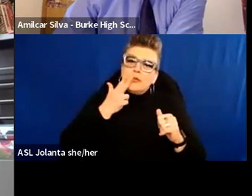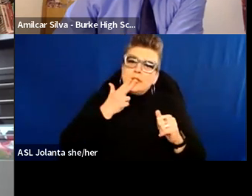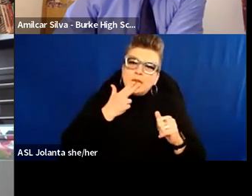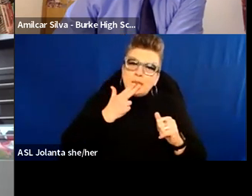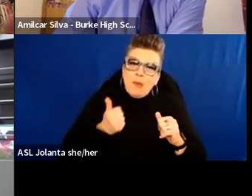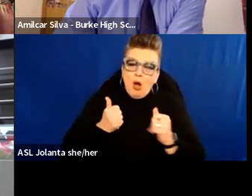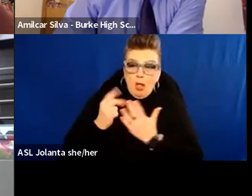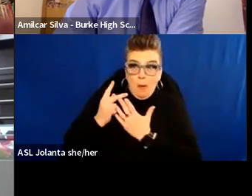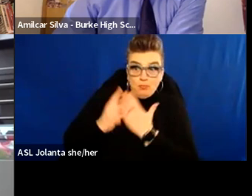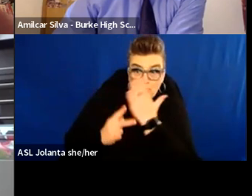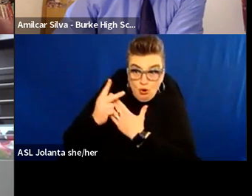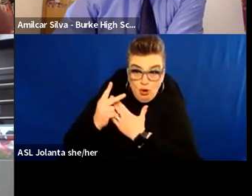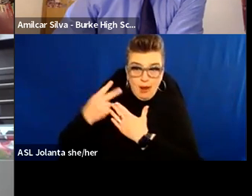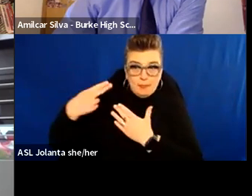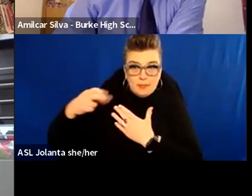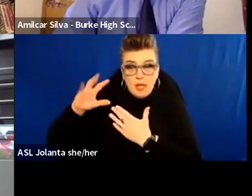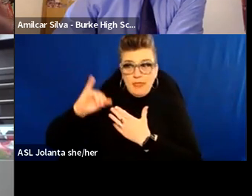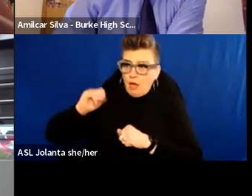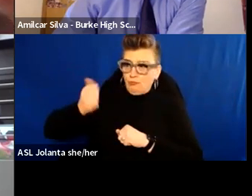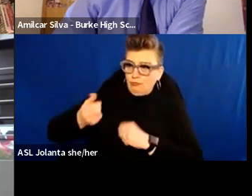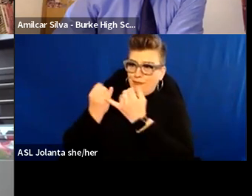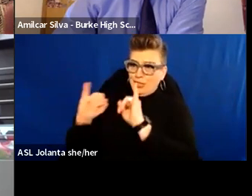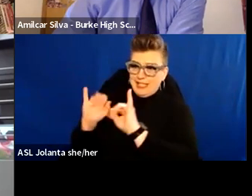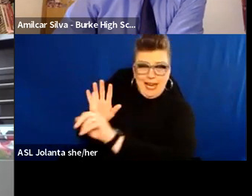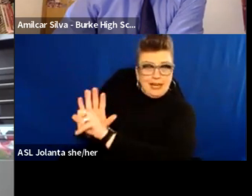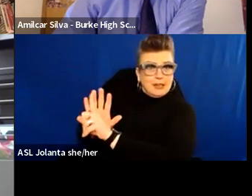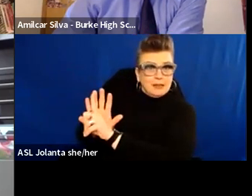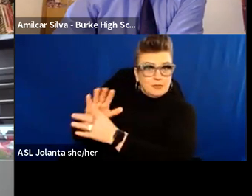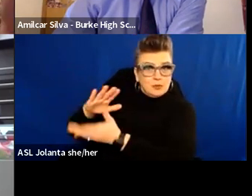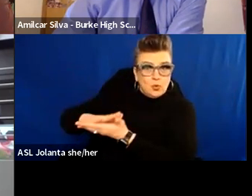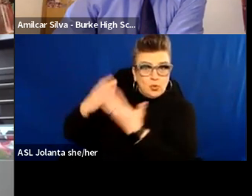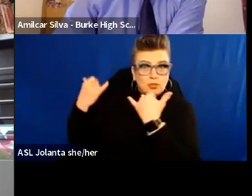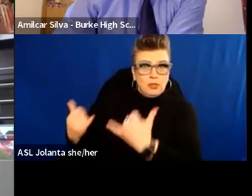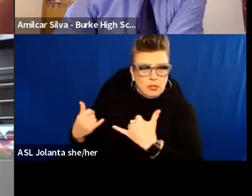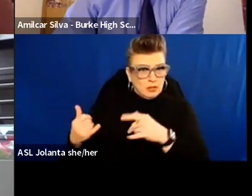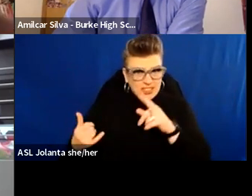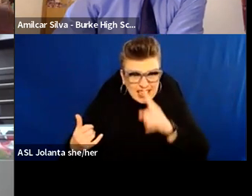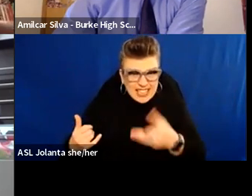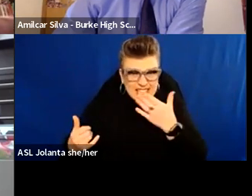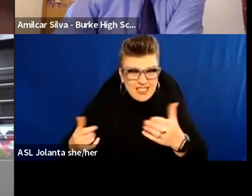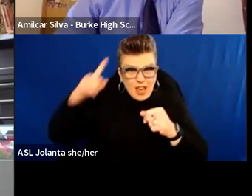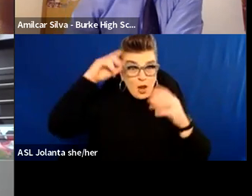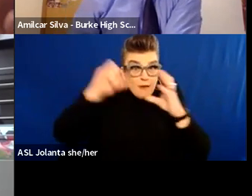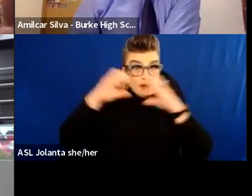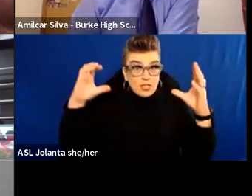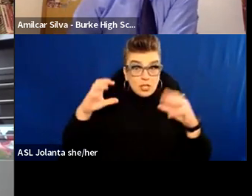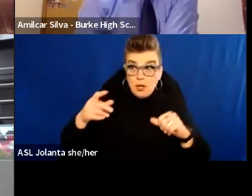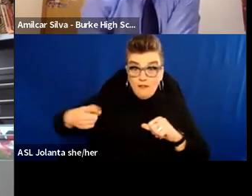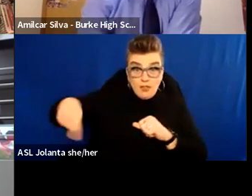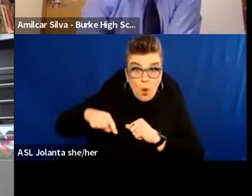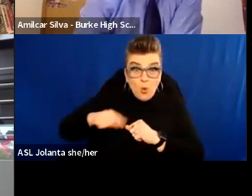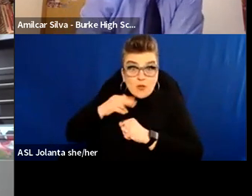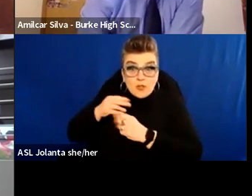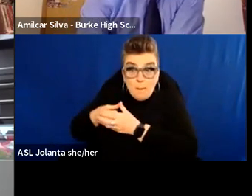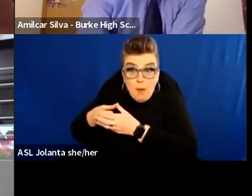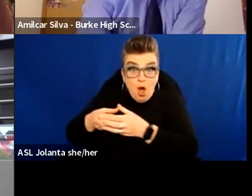programs that are free-standing individual schools now you know is there a vision of their coming together in sort of